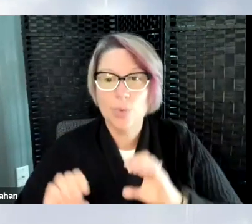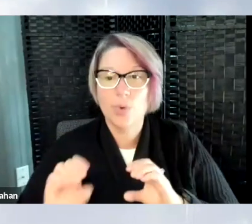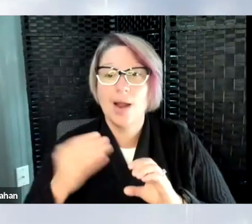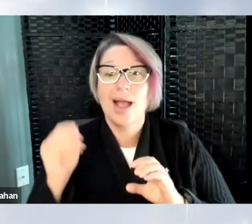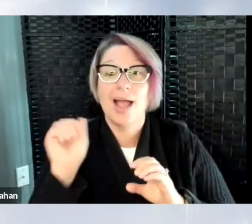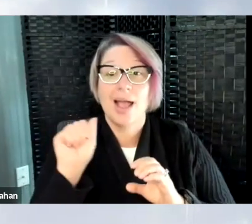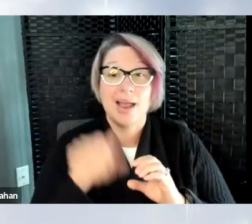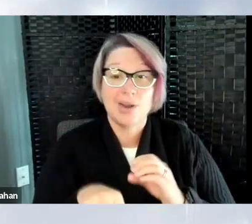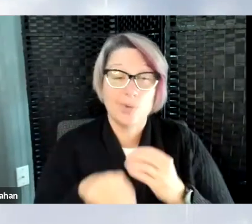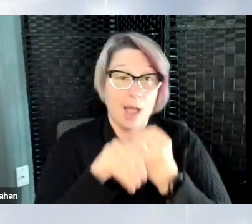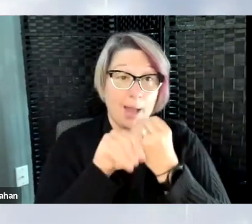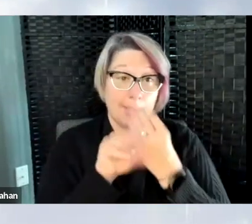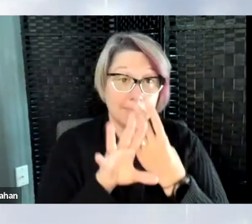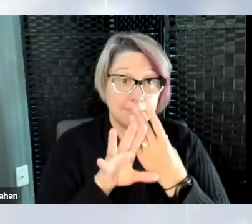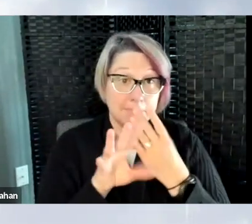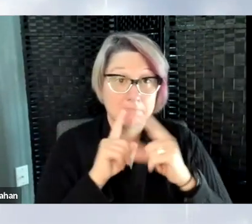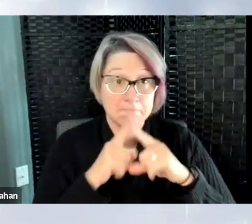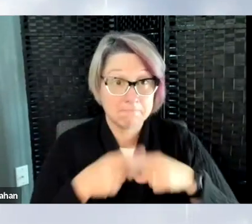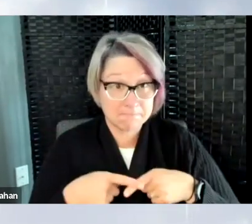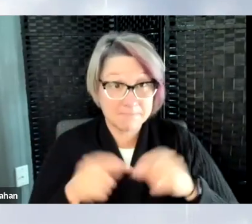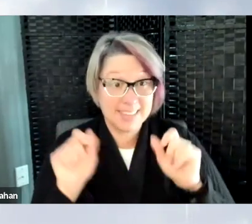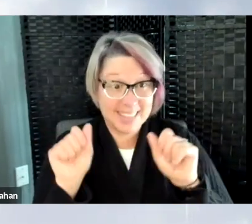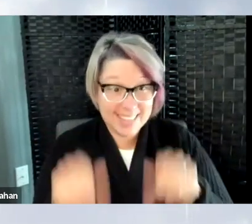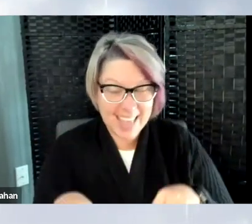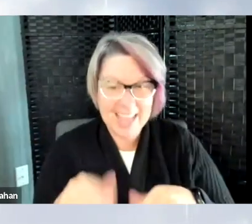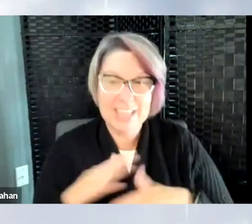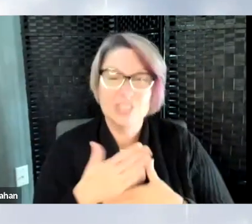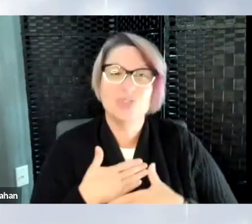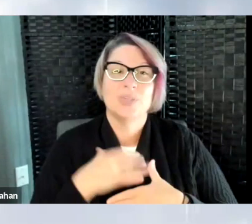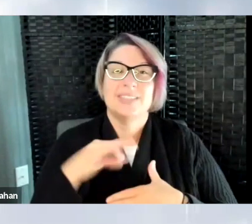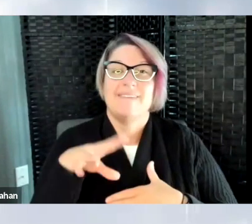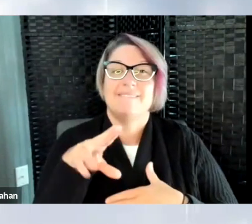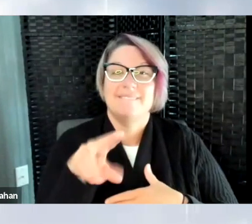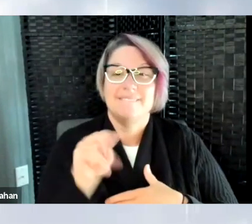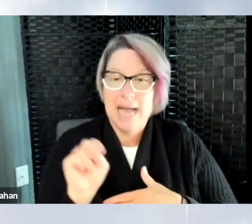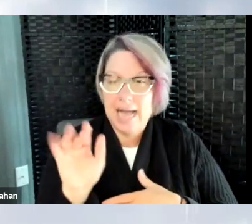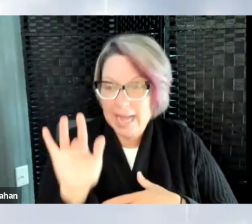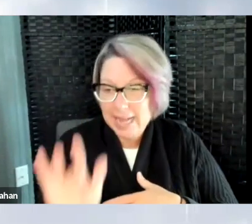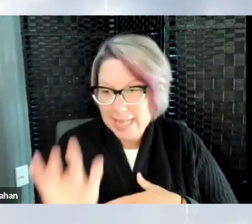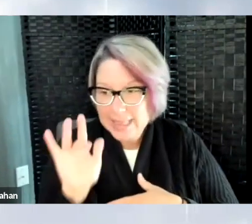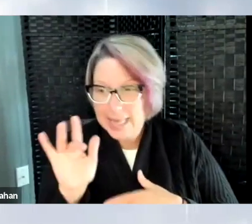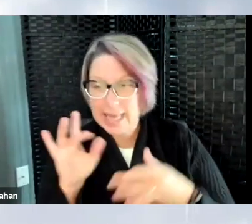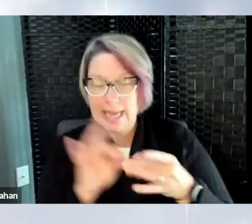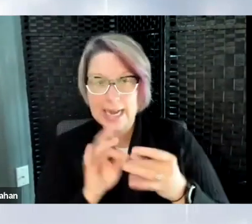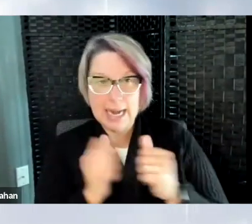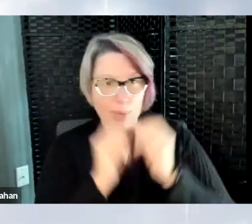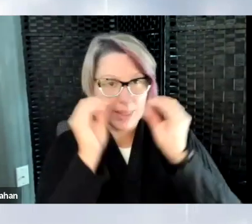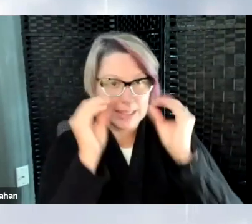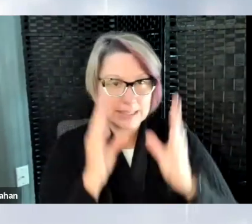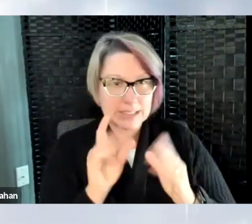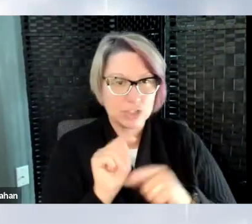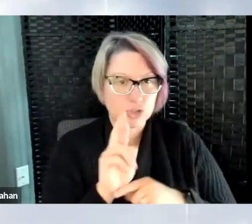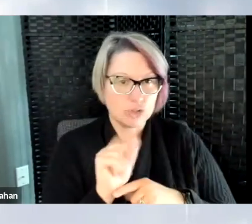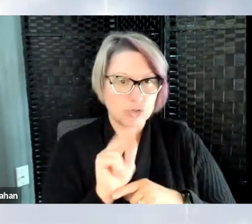and your microphone on doing that. So it's really fun. So go ahead, click that, and be able to connect with Teacher Travis and the wonderful team